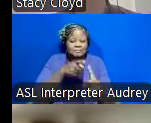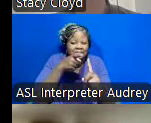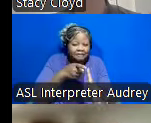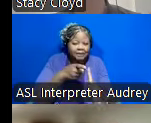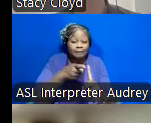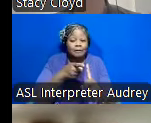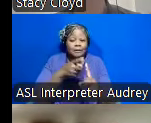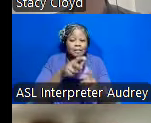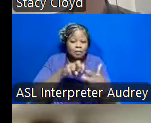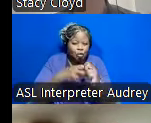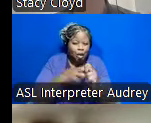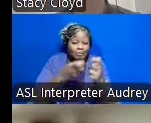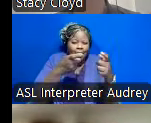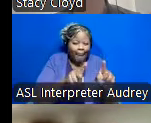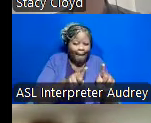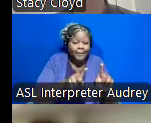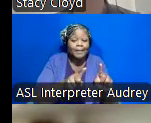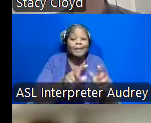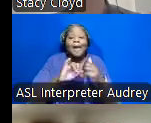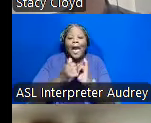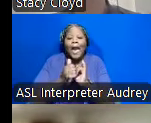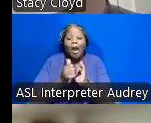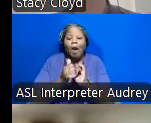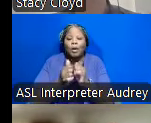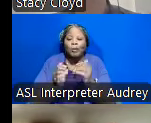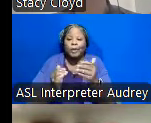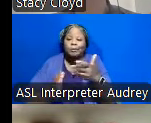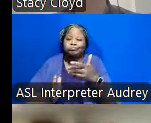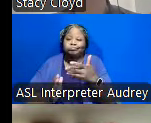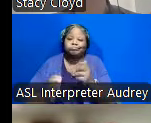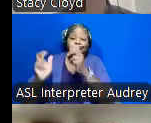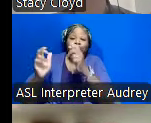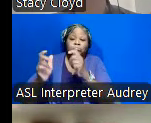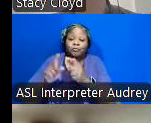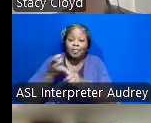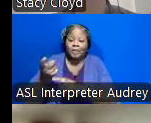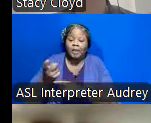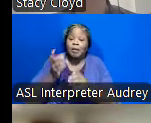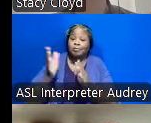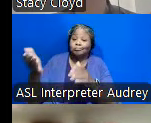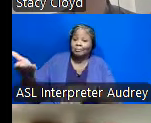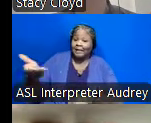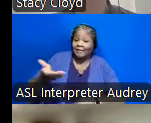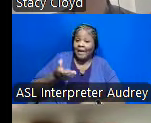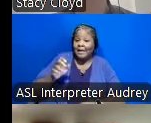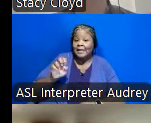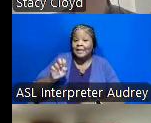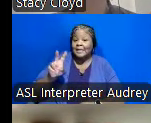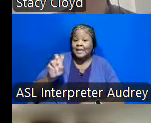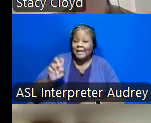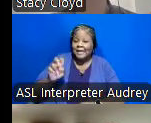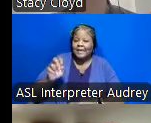about where the problem is happening and where to escalate from there. So next I'm going to turn to Eve to kind of give us an